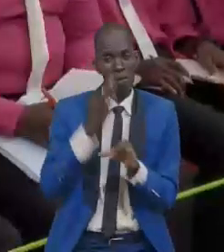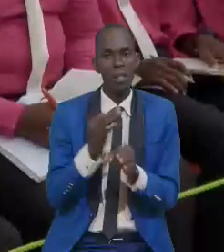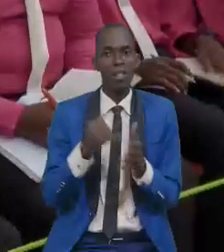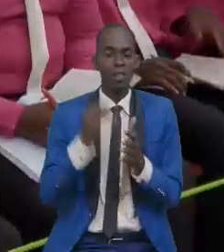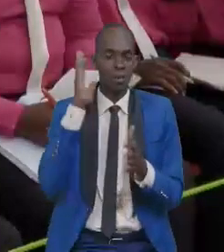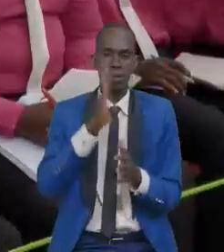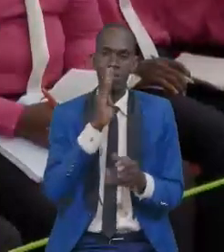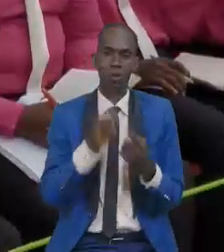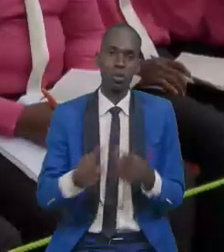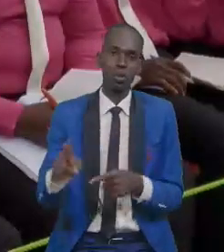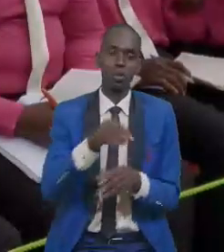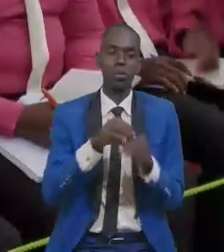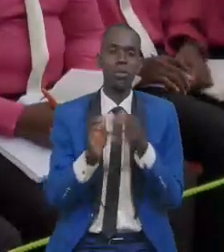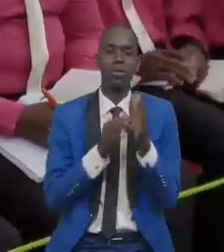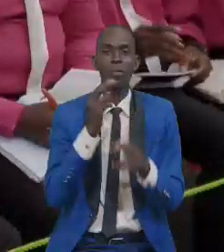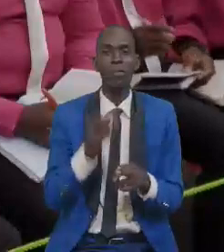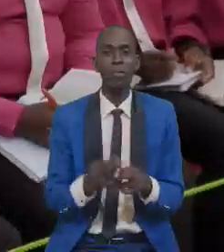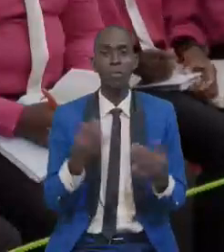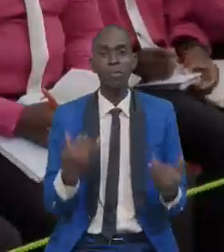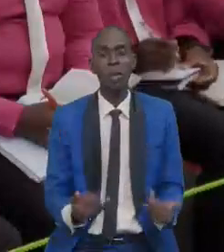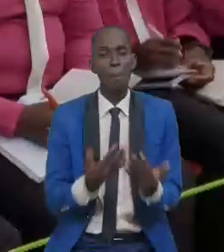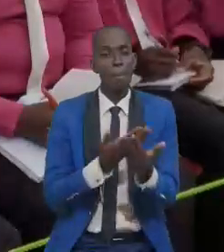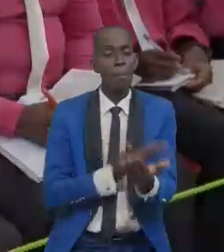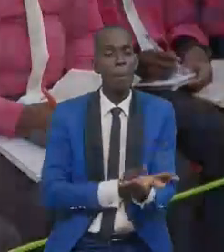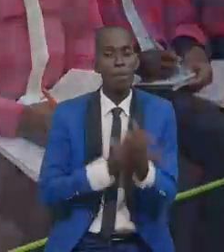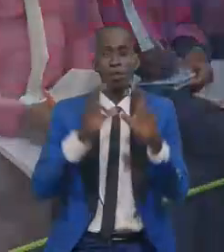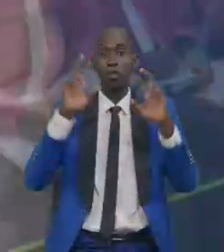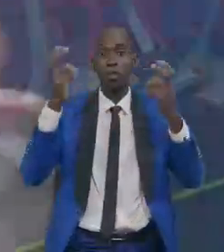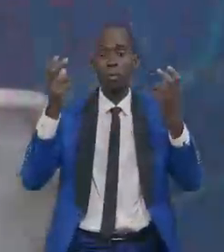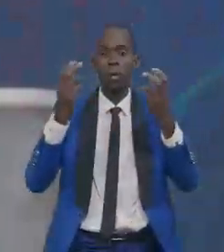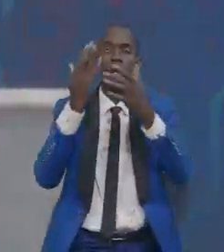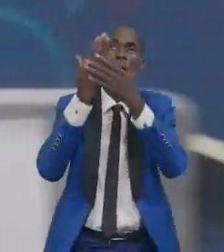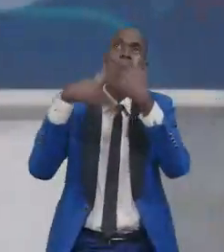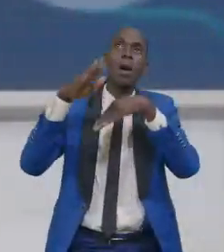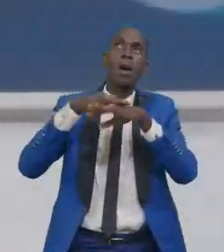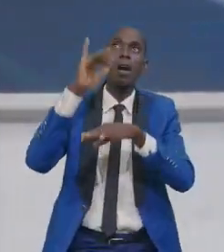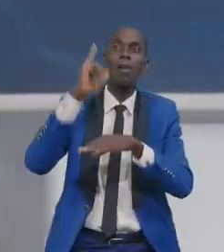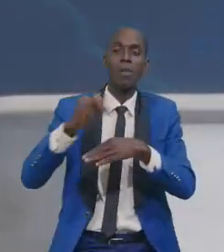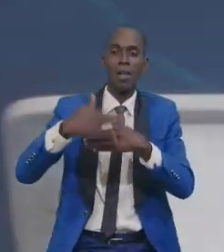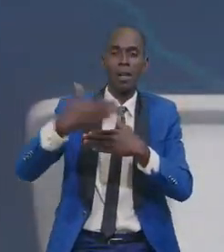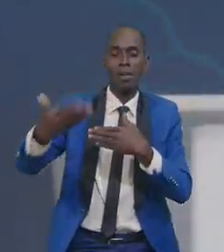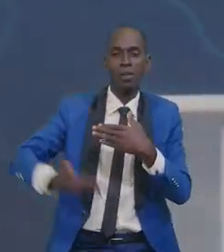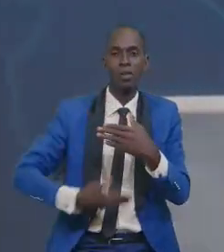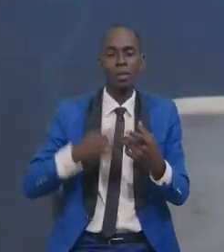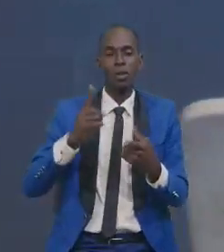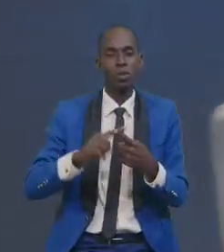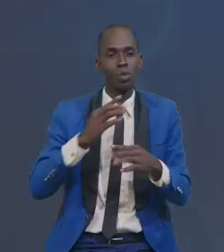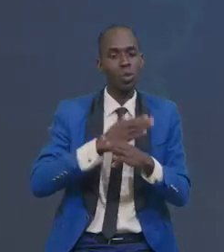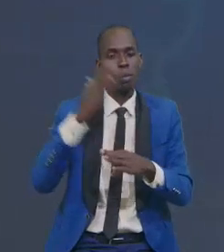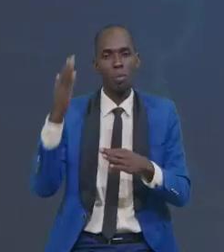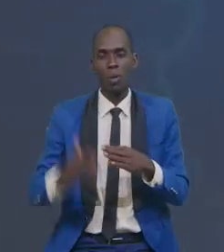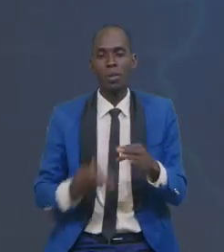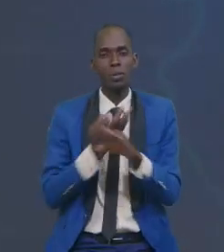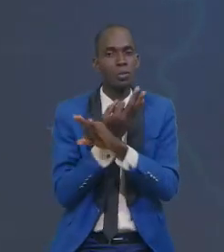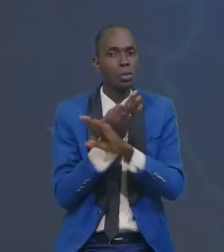you. Today we're talking about heavenly invitation to holistic freedom